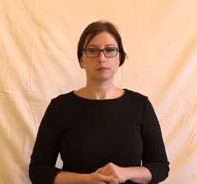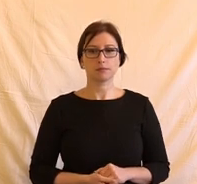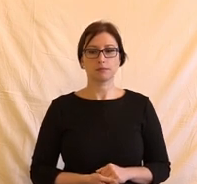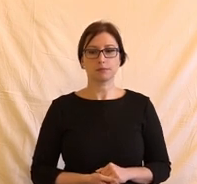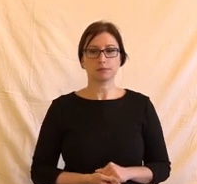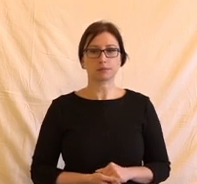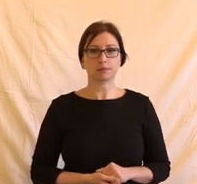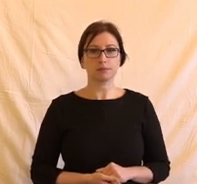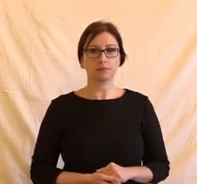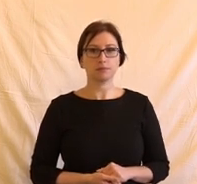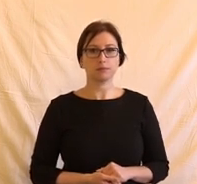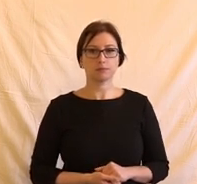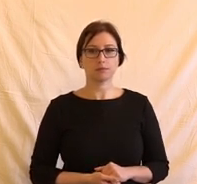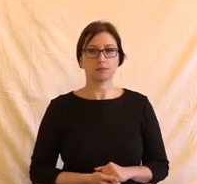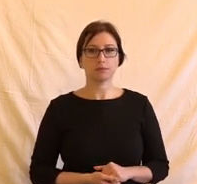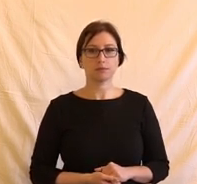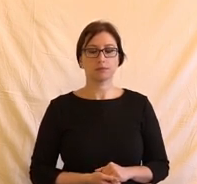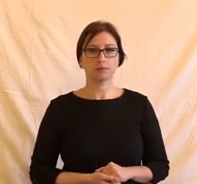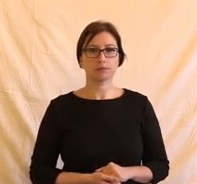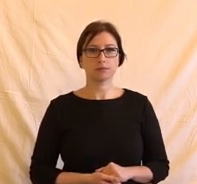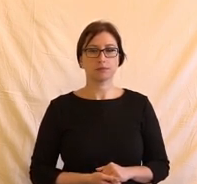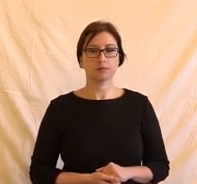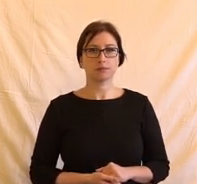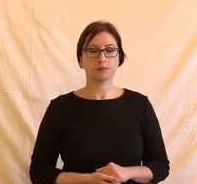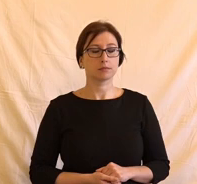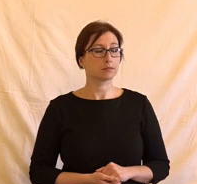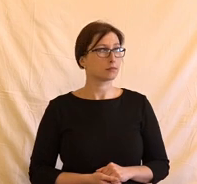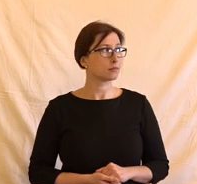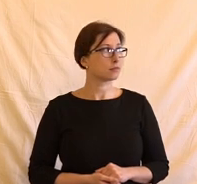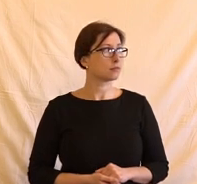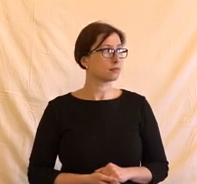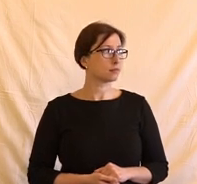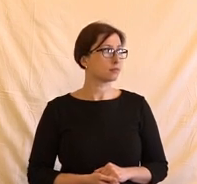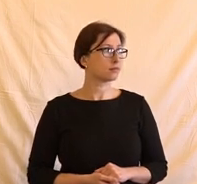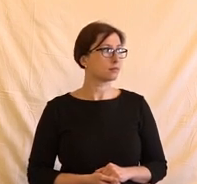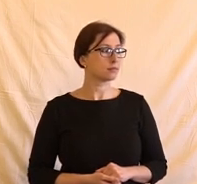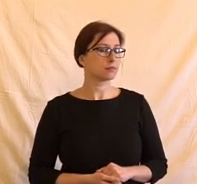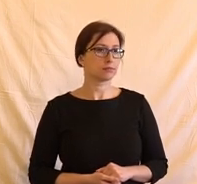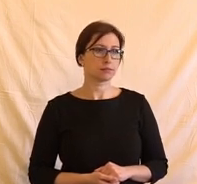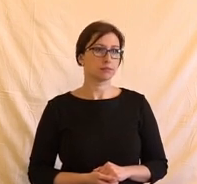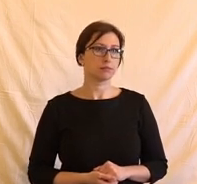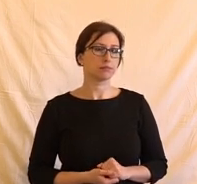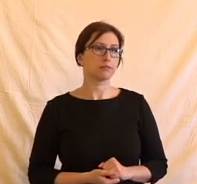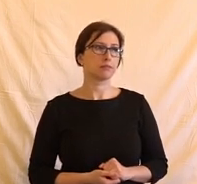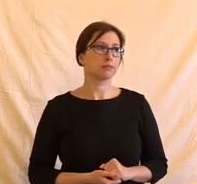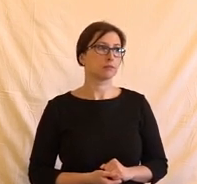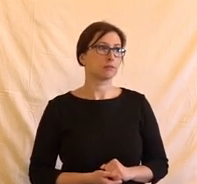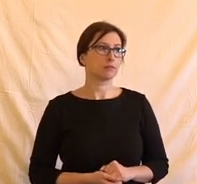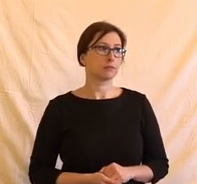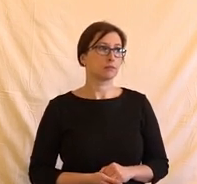apps that you can use in order to pay. This is creating a new set of